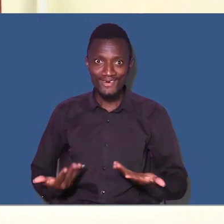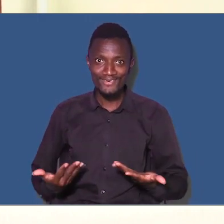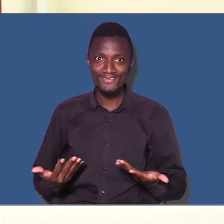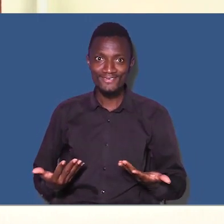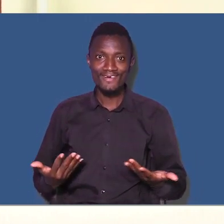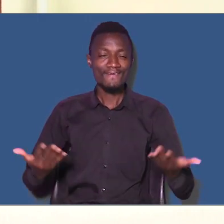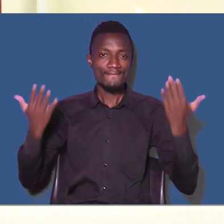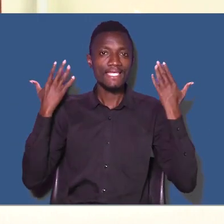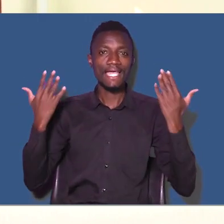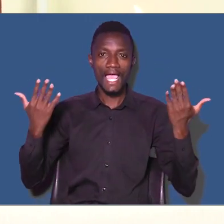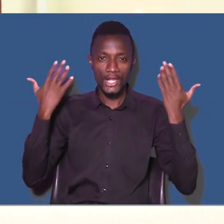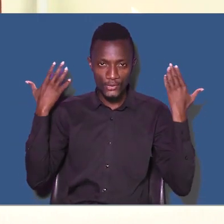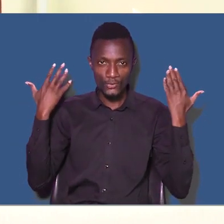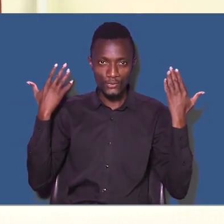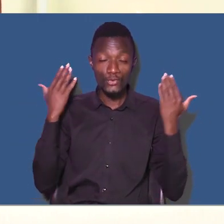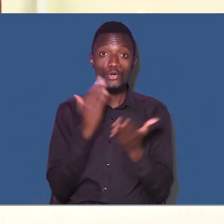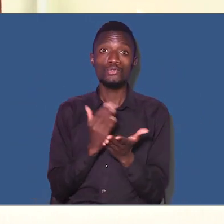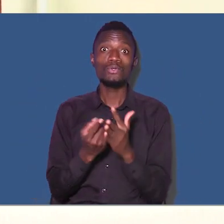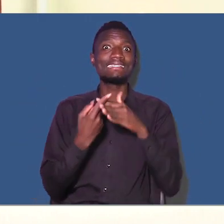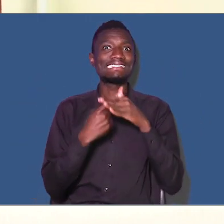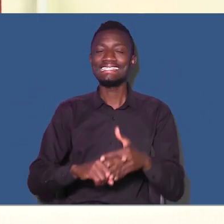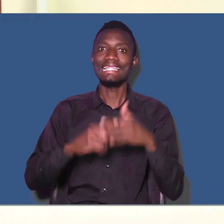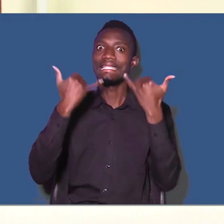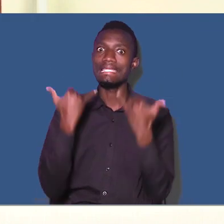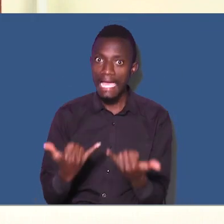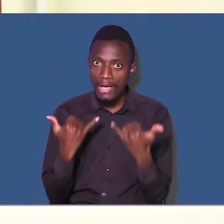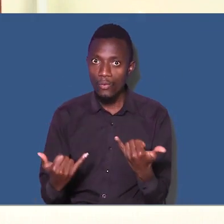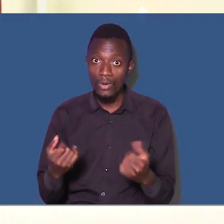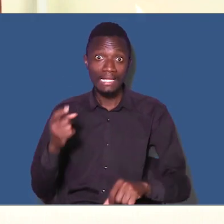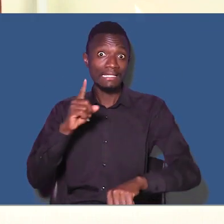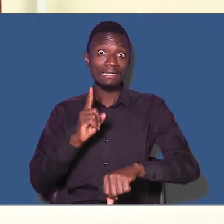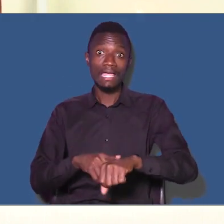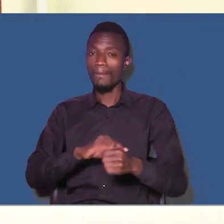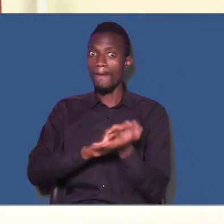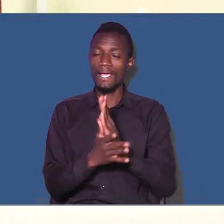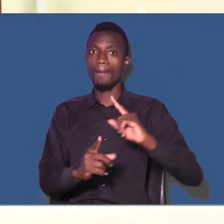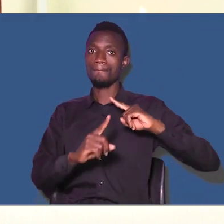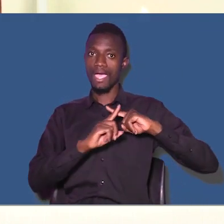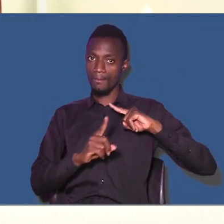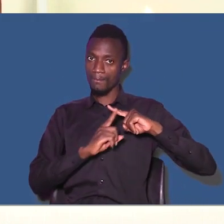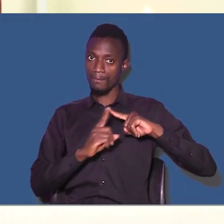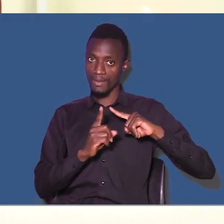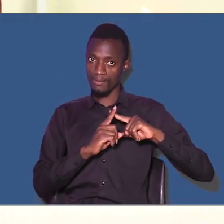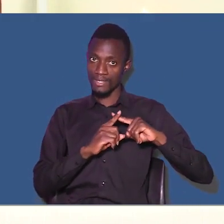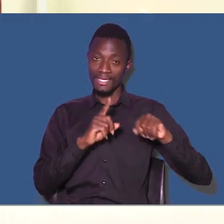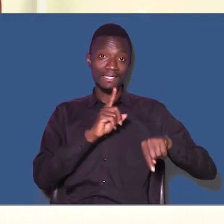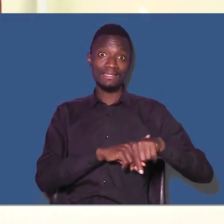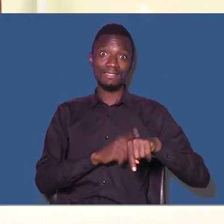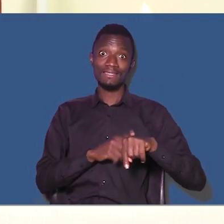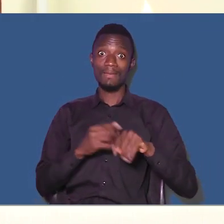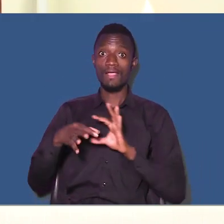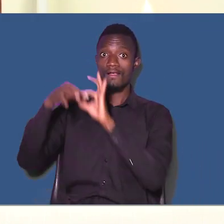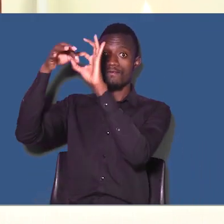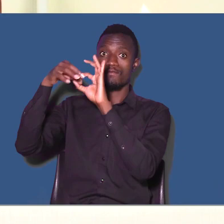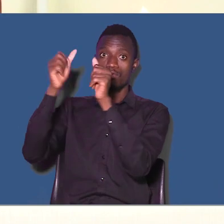it begins immediately. The moment one surrenders their life to Jesus Christ, then your